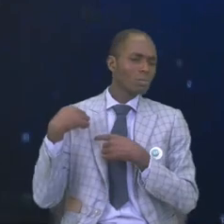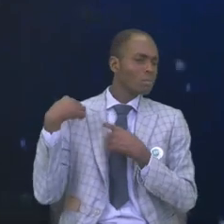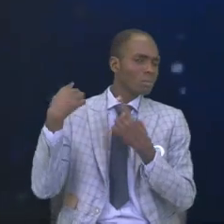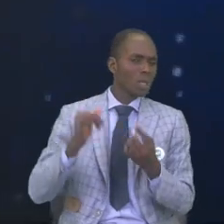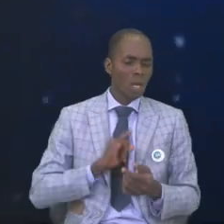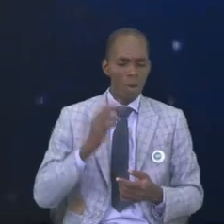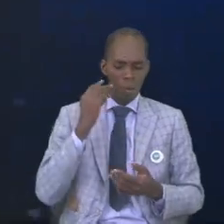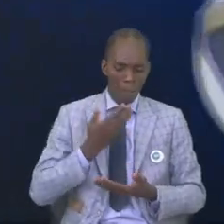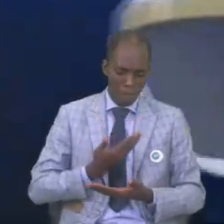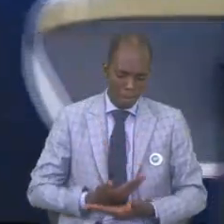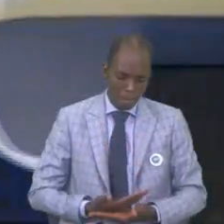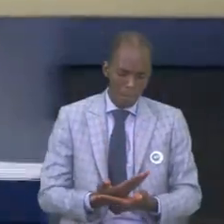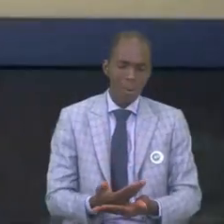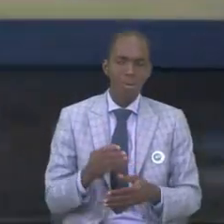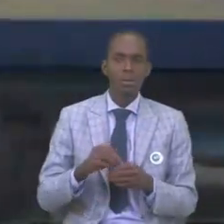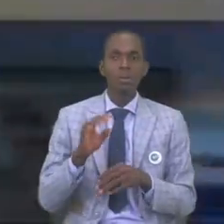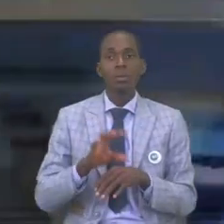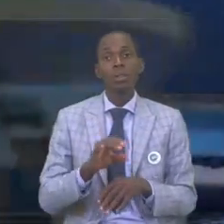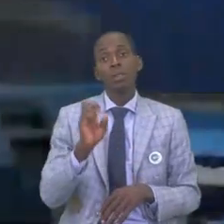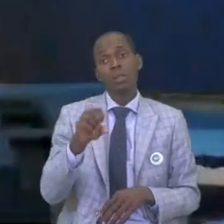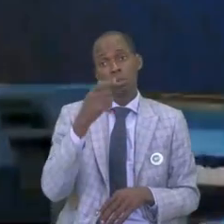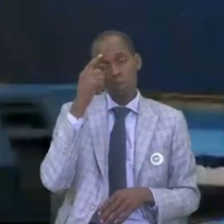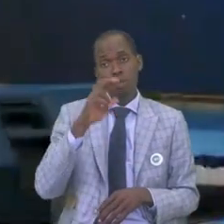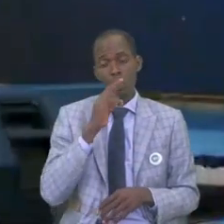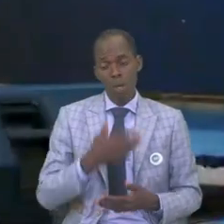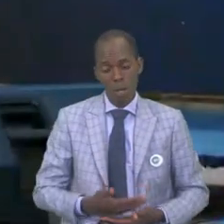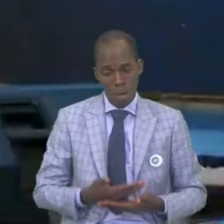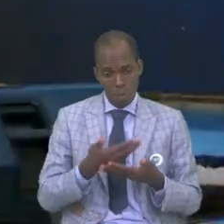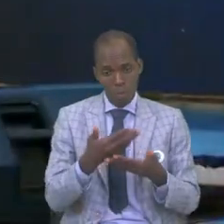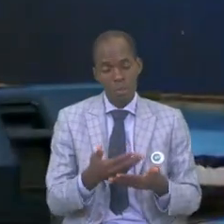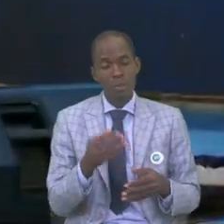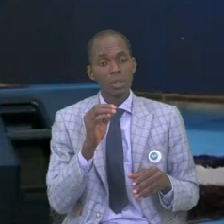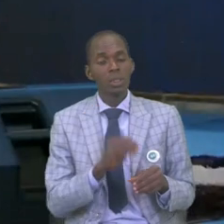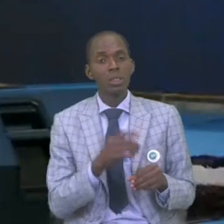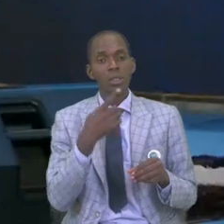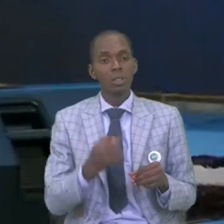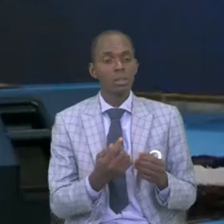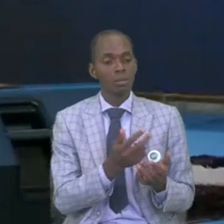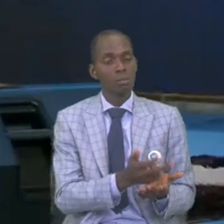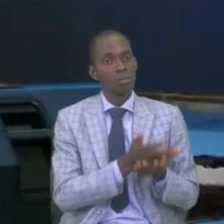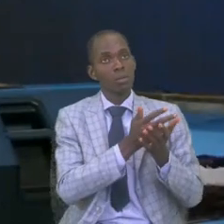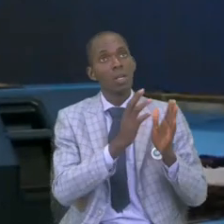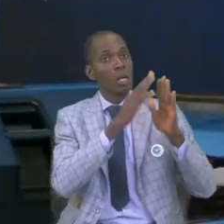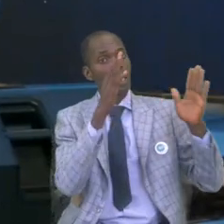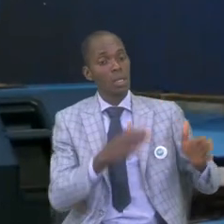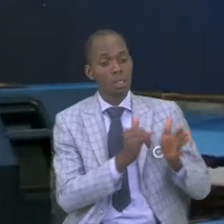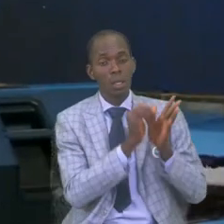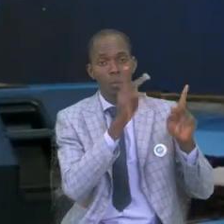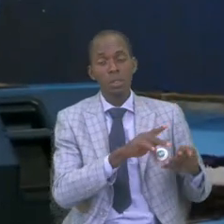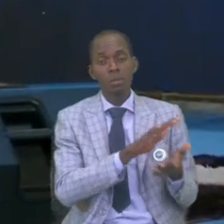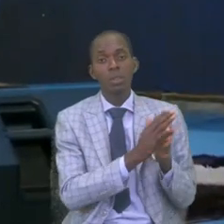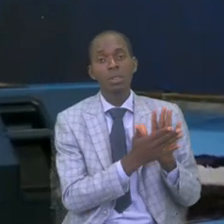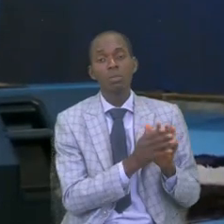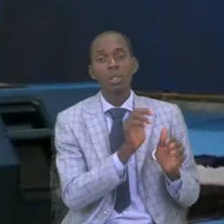the church, because somebody was born in the garage, he claims to be a car. No, it